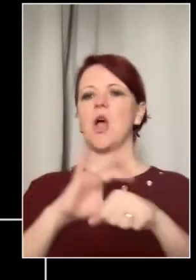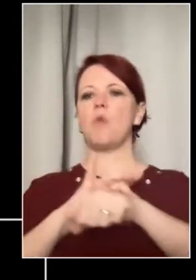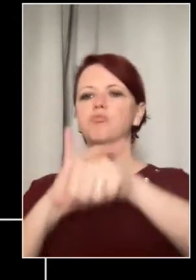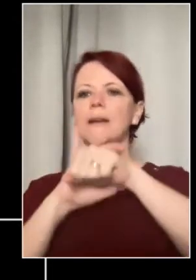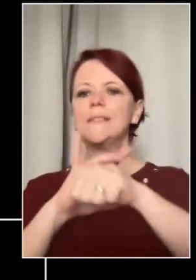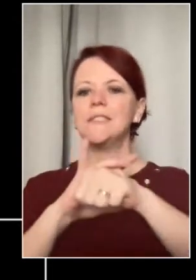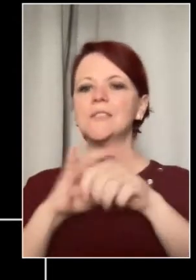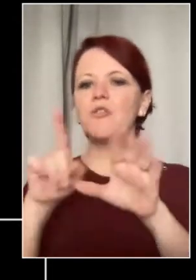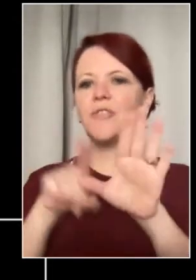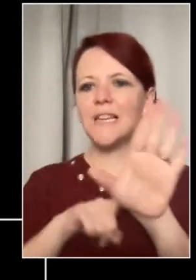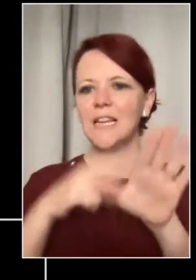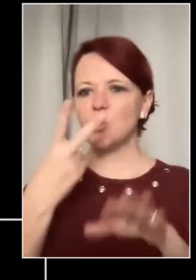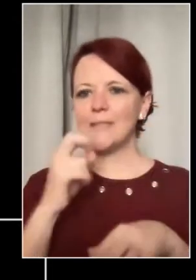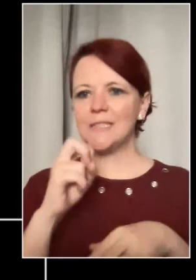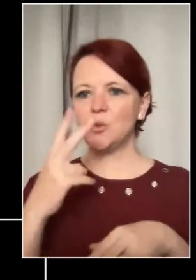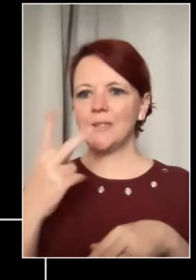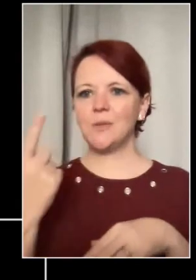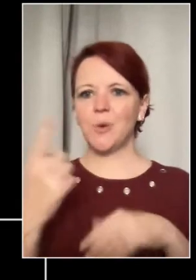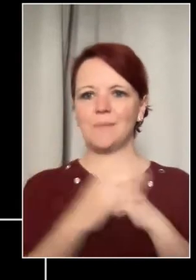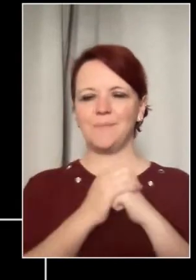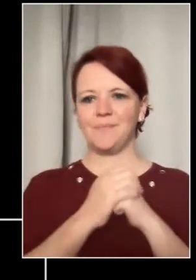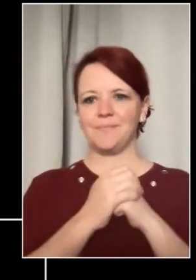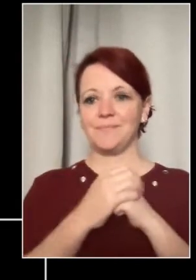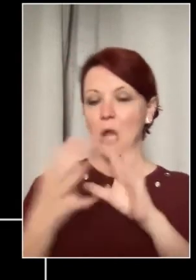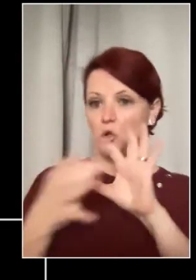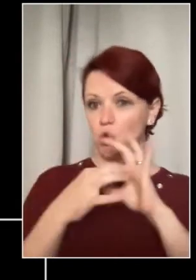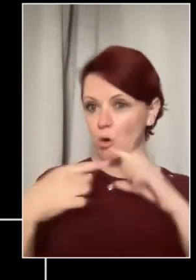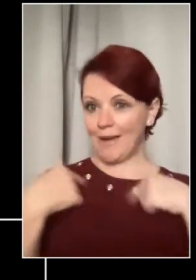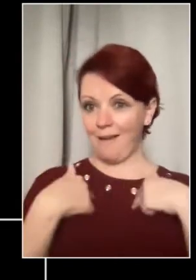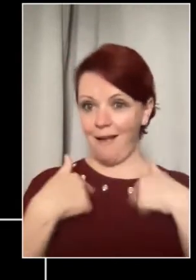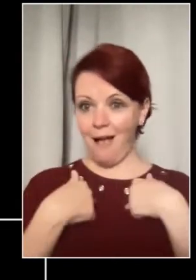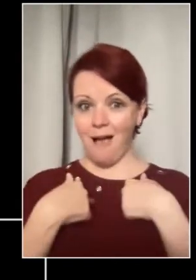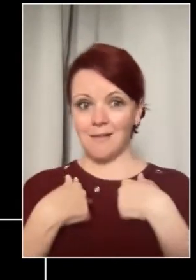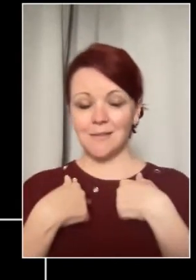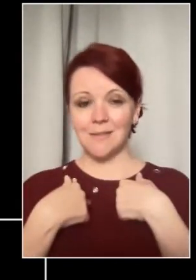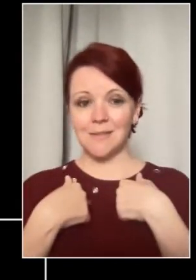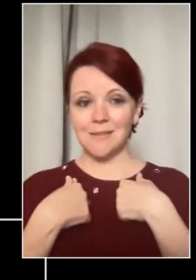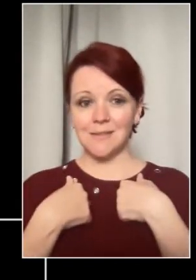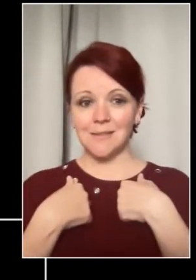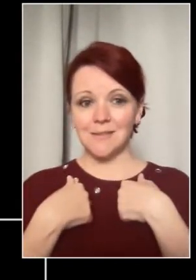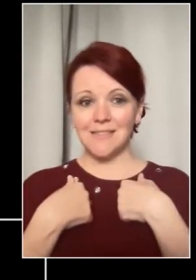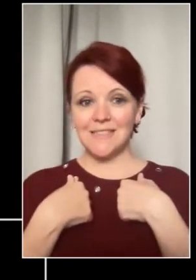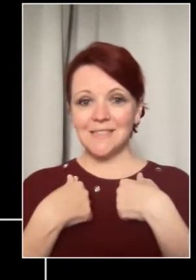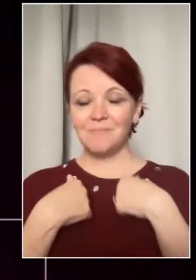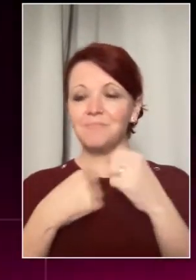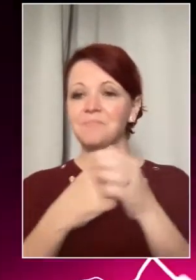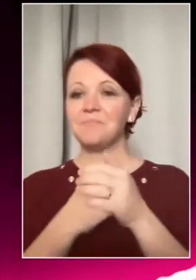is one of my close colleagues, is Reginald Bannerman from BT.